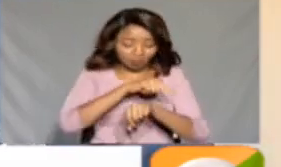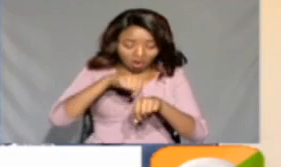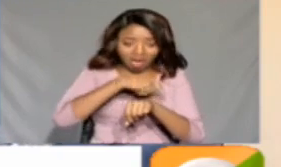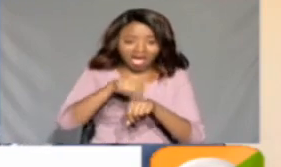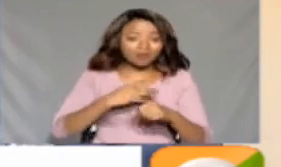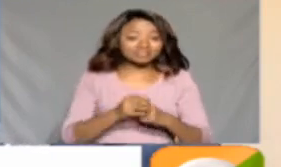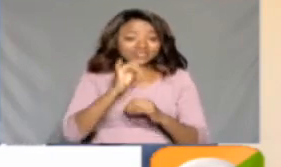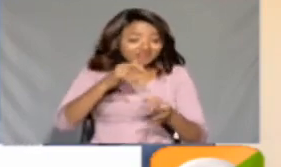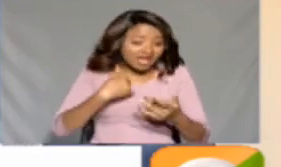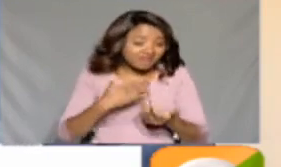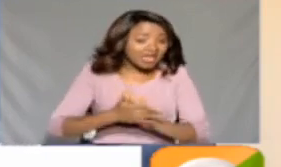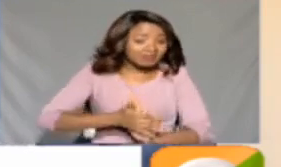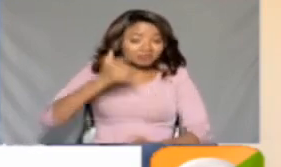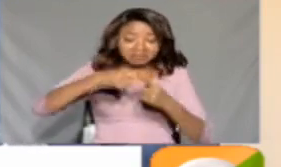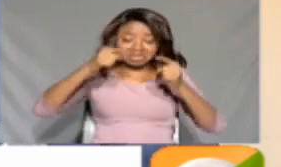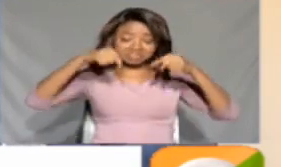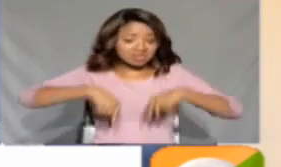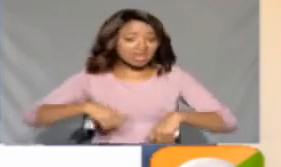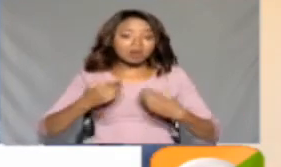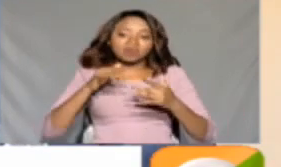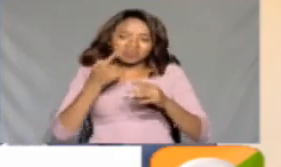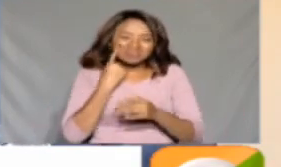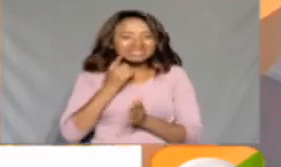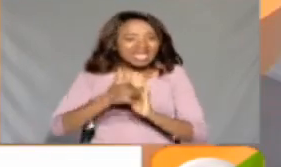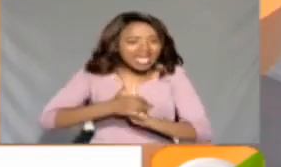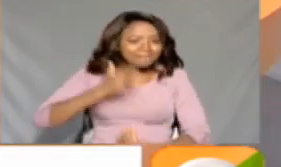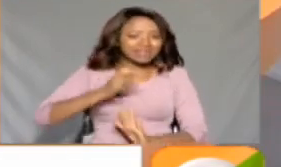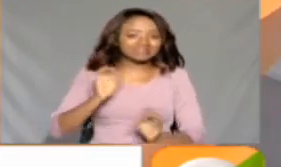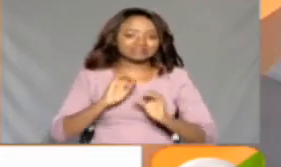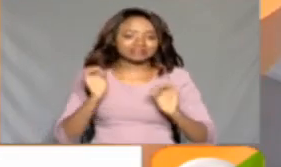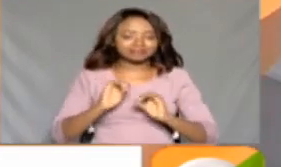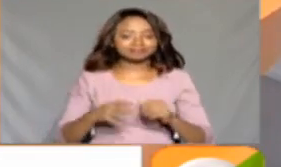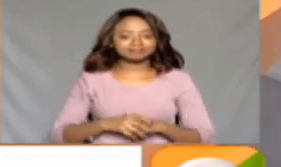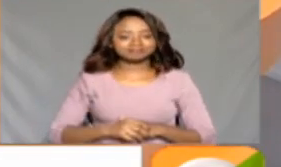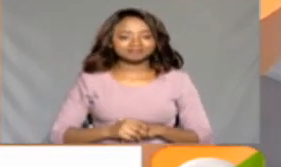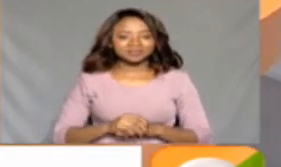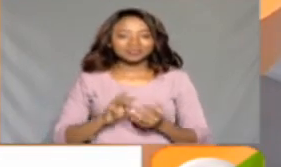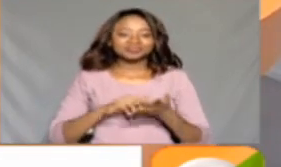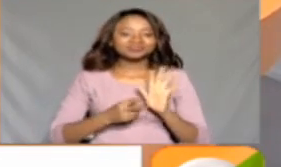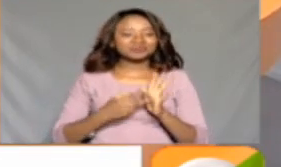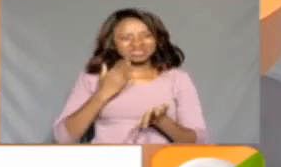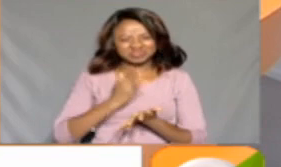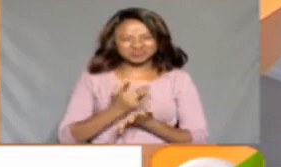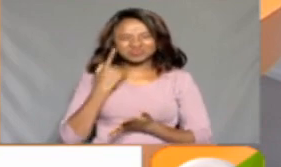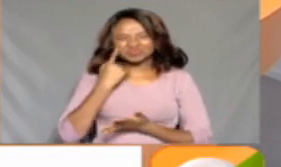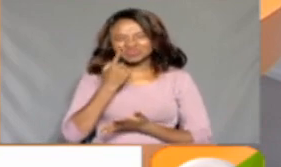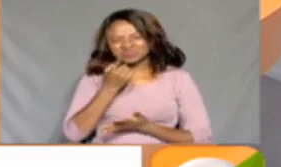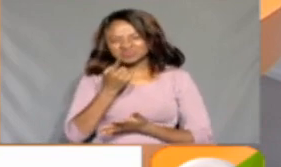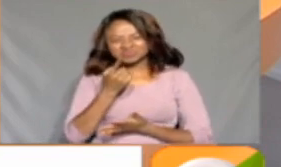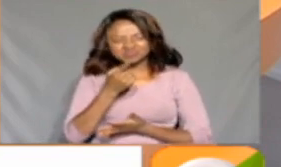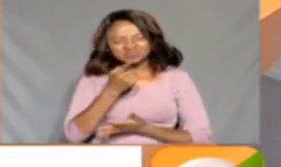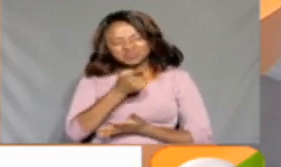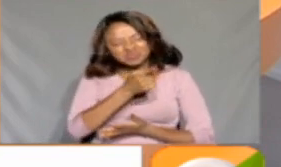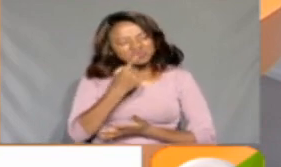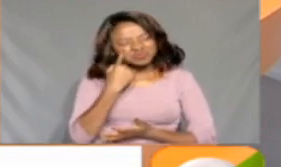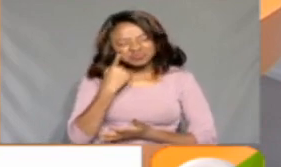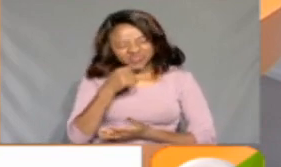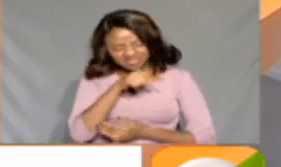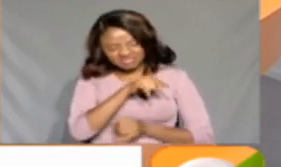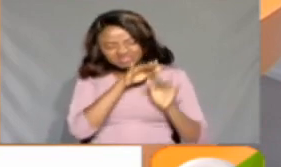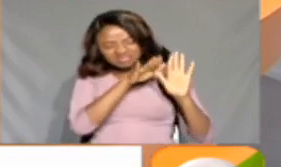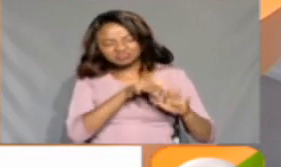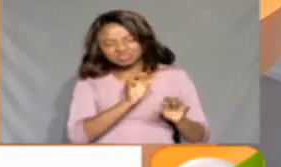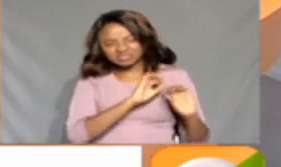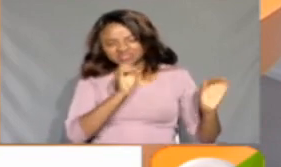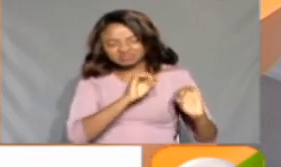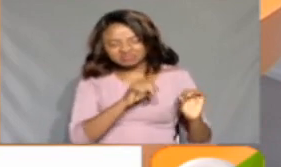emergency. At this particular moment in time, we don't see an emergency. Okay. Clearly, from how you're speaking, you don't see it as such a big deal for the members to support another person from